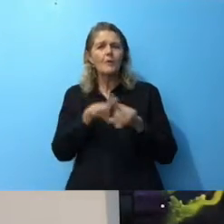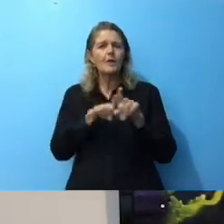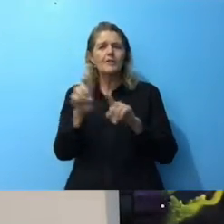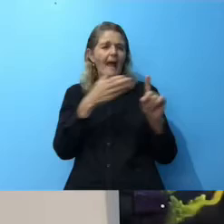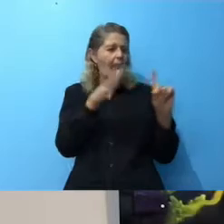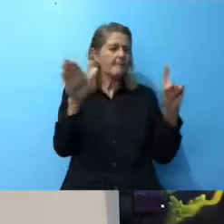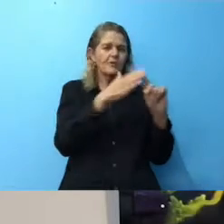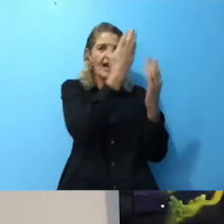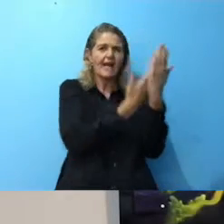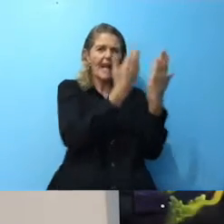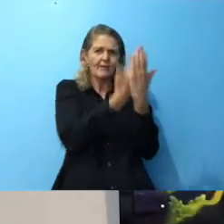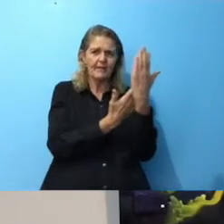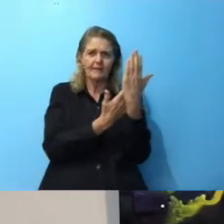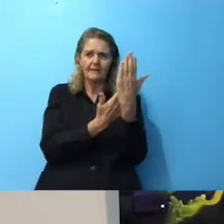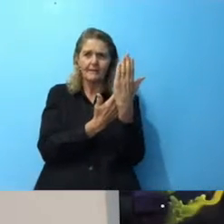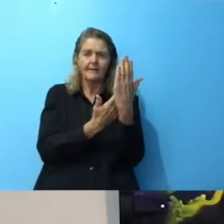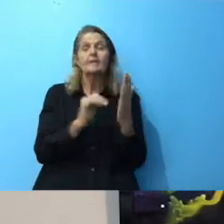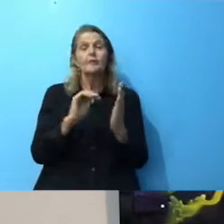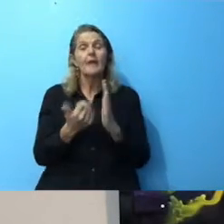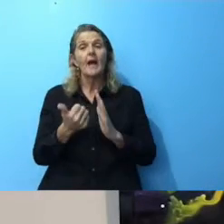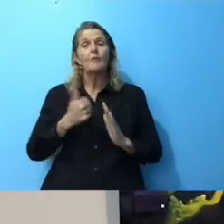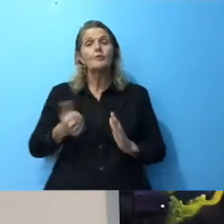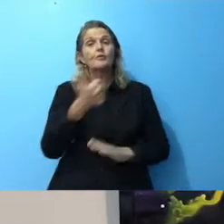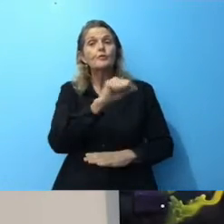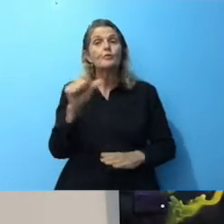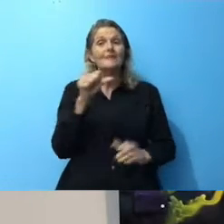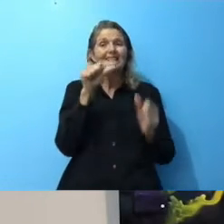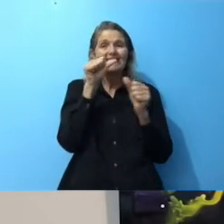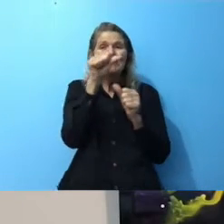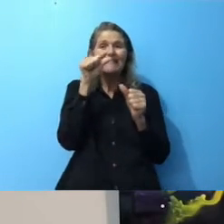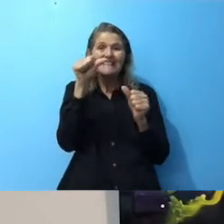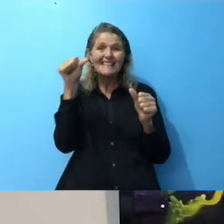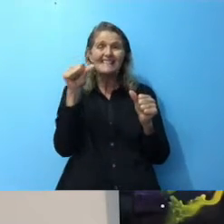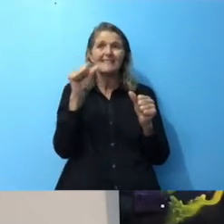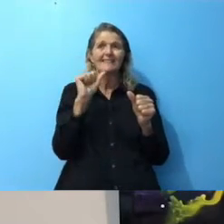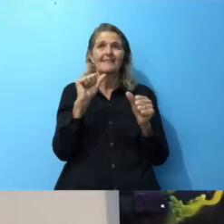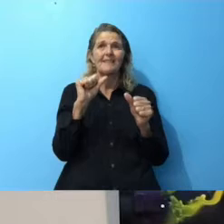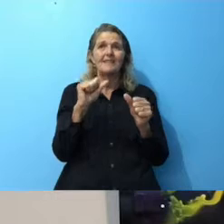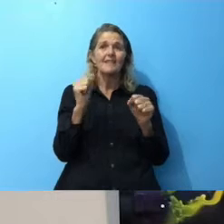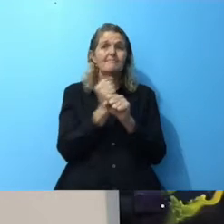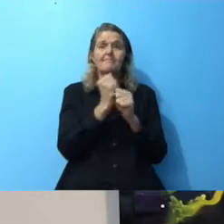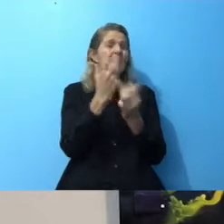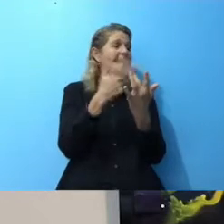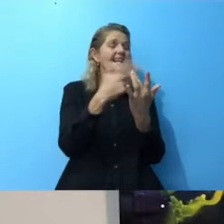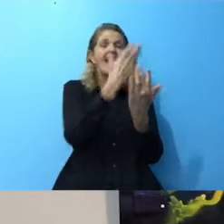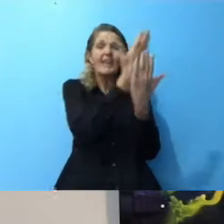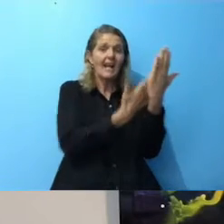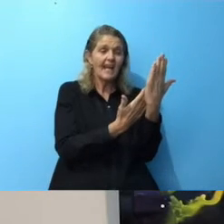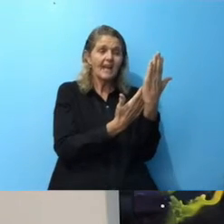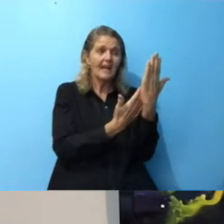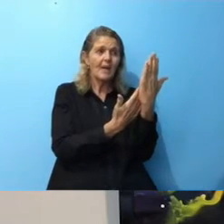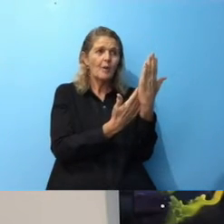these stickers just to create another layer. So I'm going to go over those colours that I've